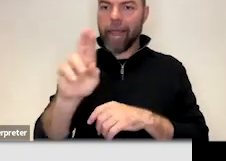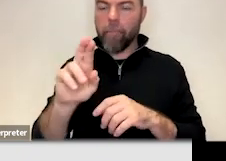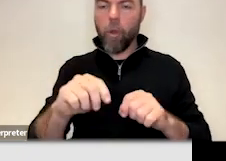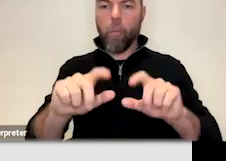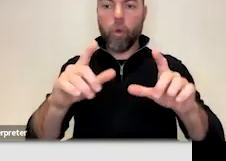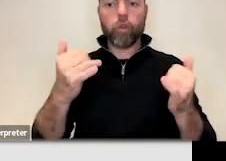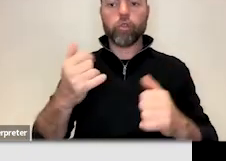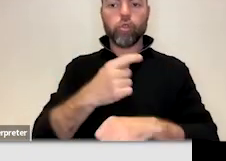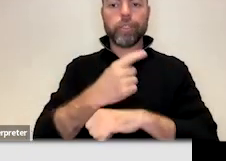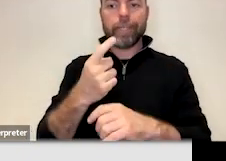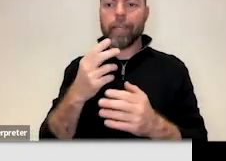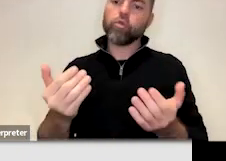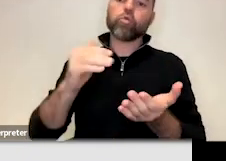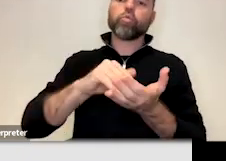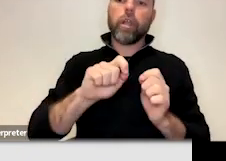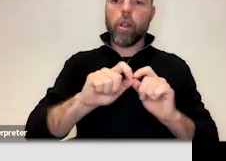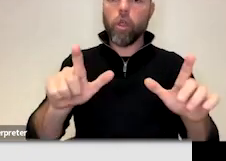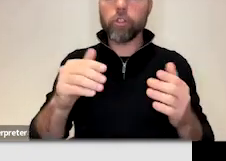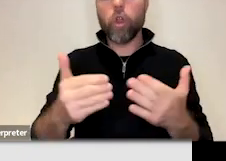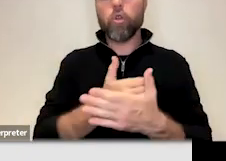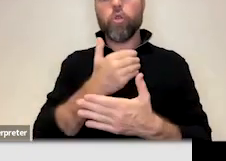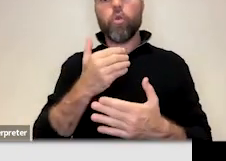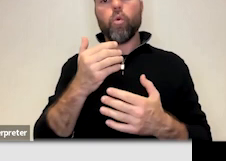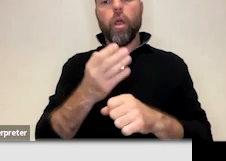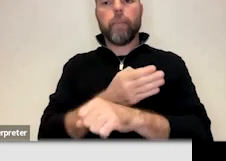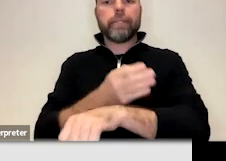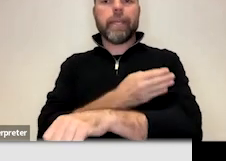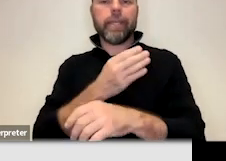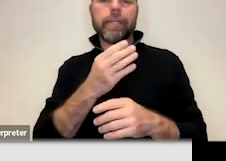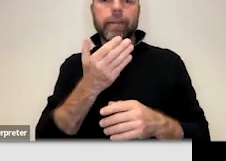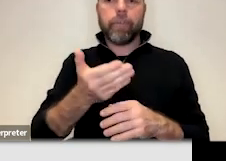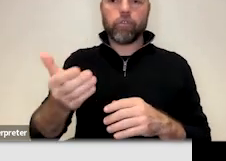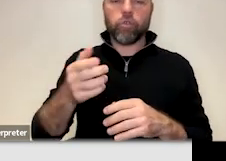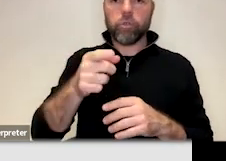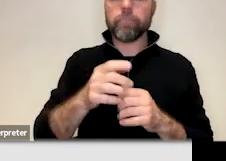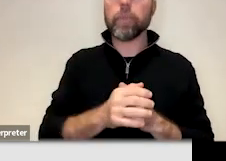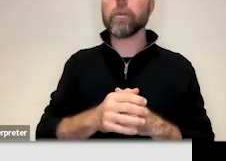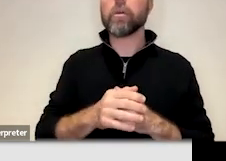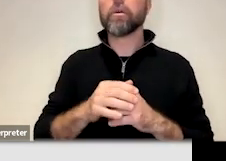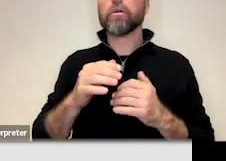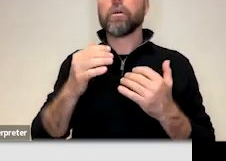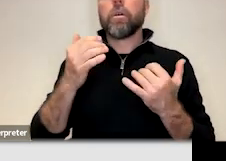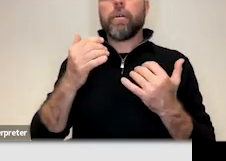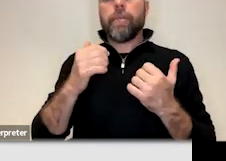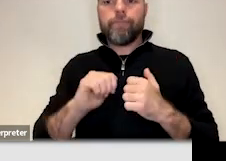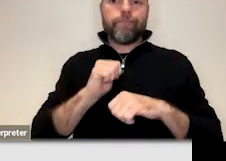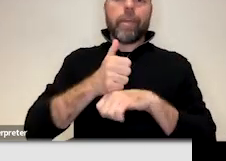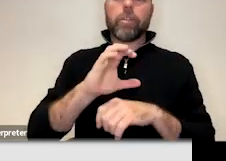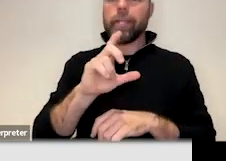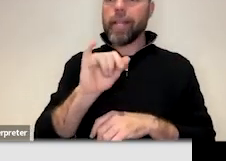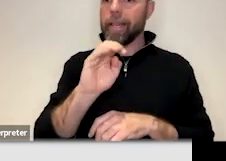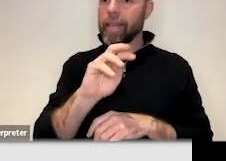today to relaunch the new version of the portal with updated features. At the foundation of the ClimR